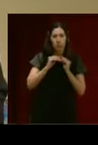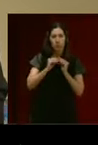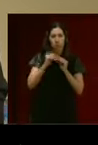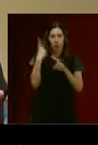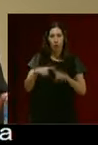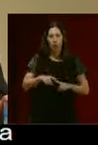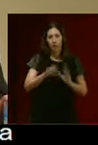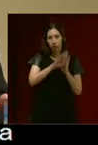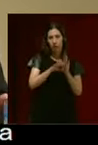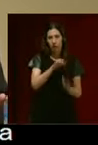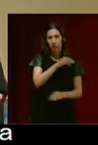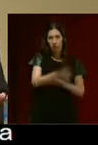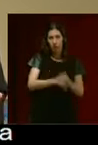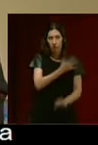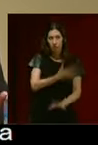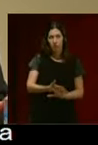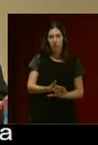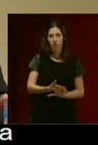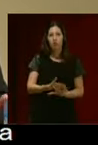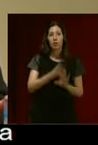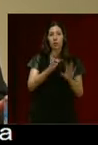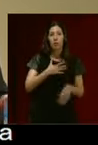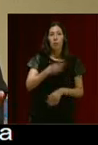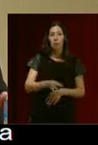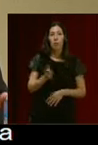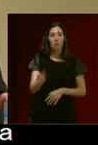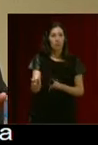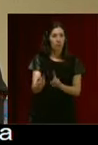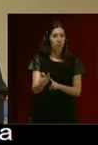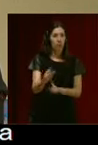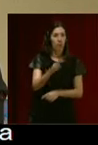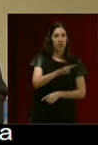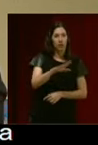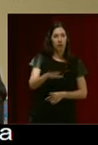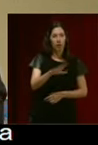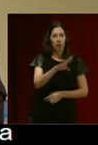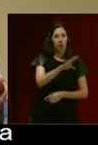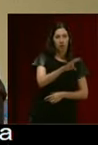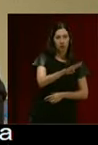it to our software development.